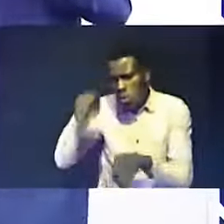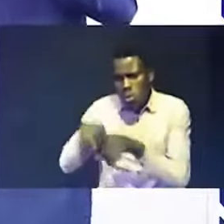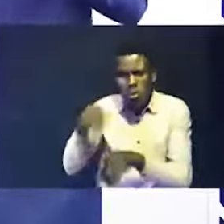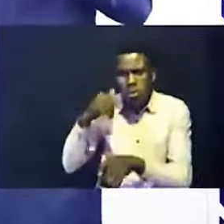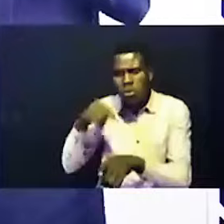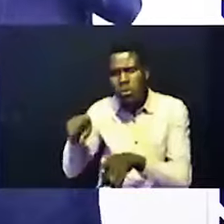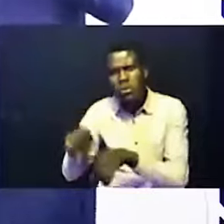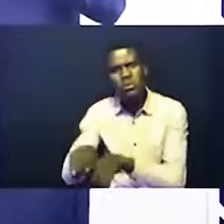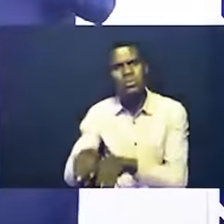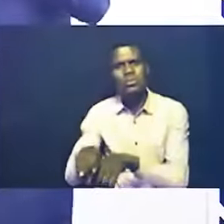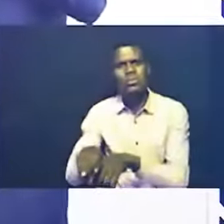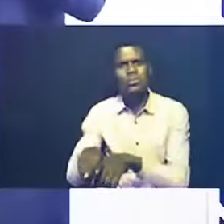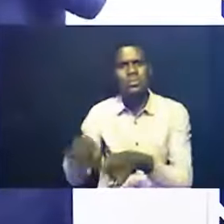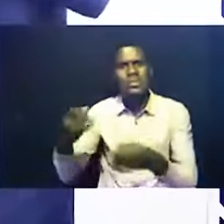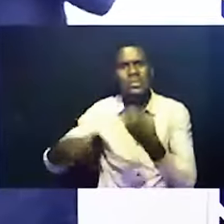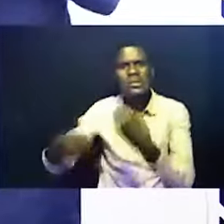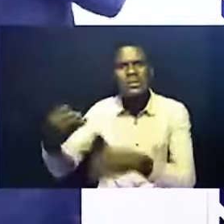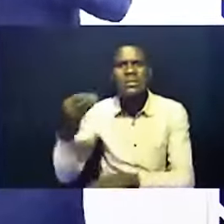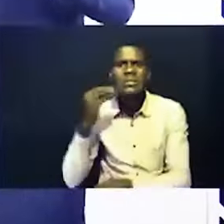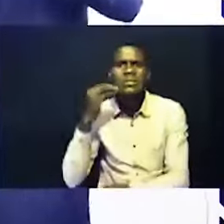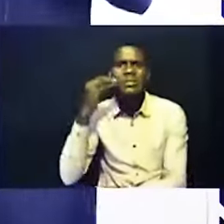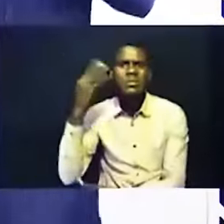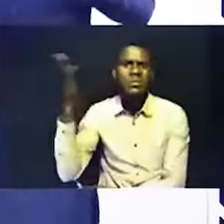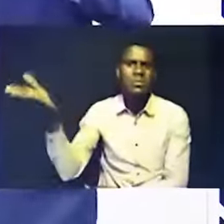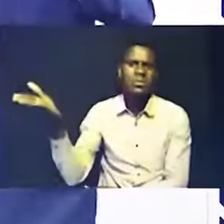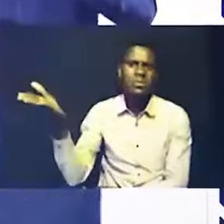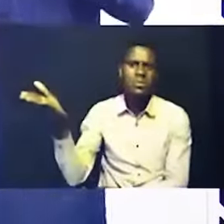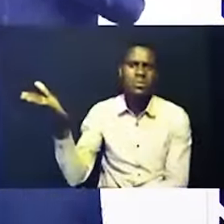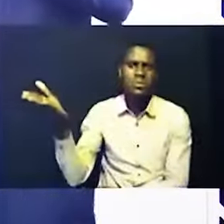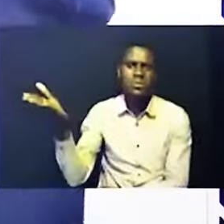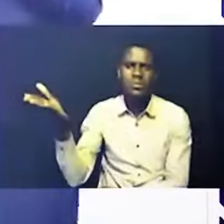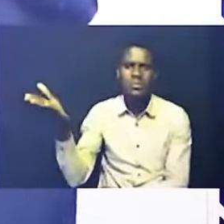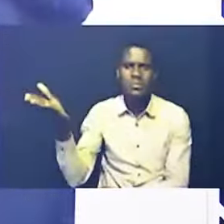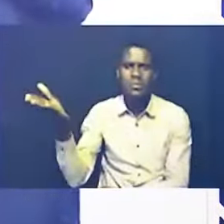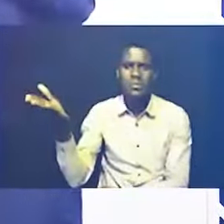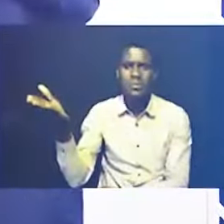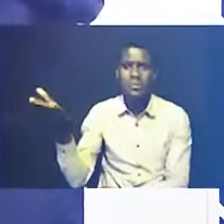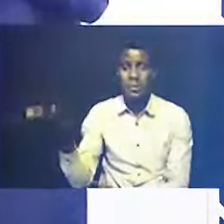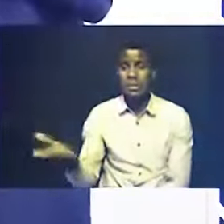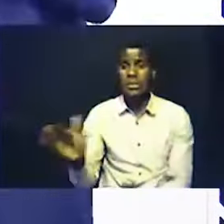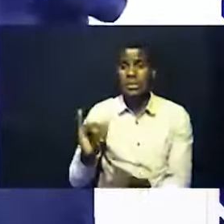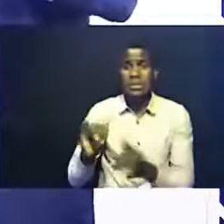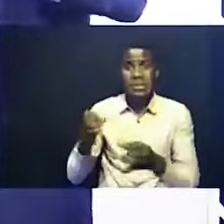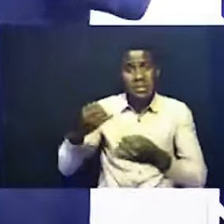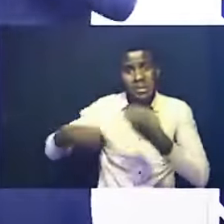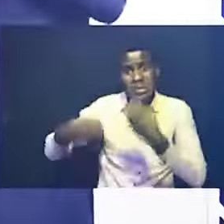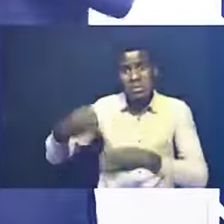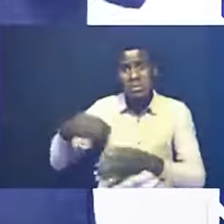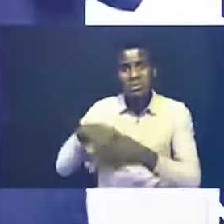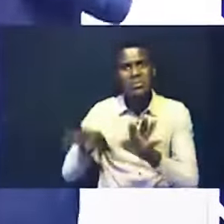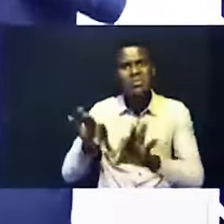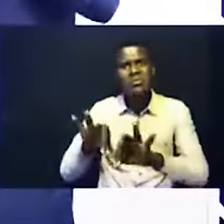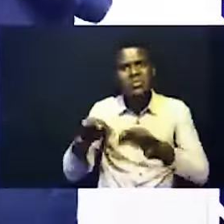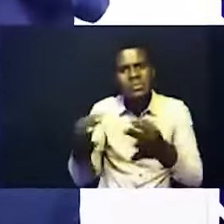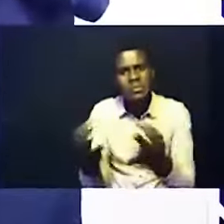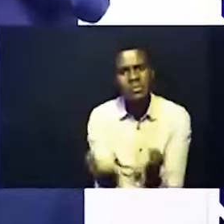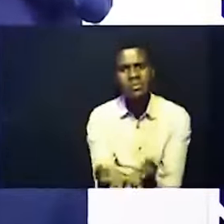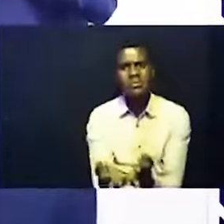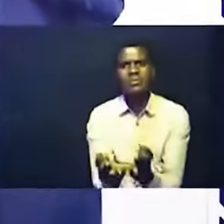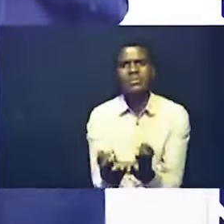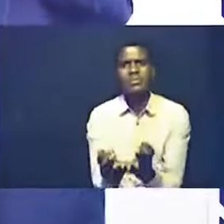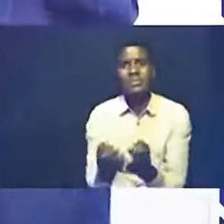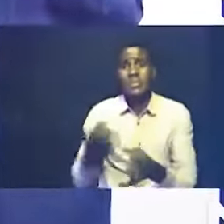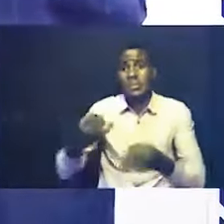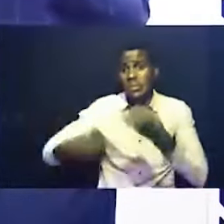siblings now issues at home now issues in the family